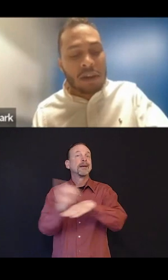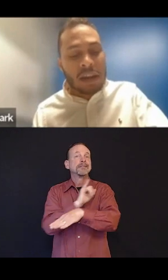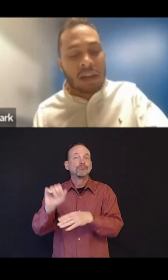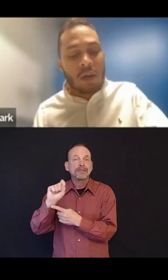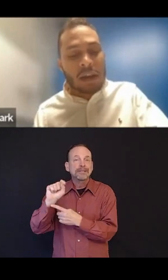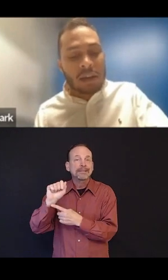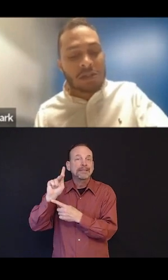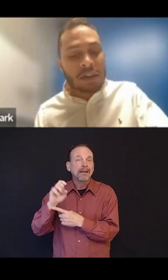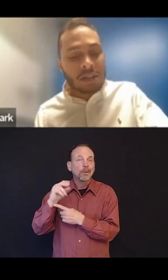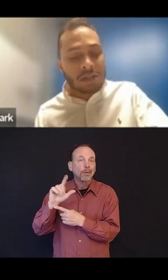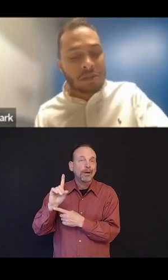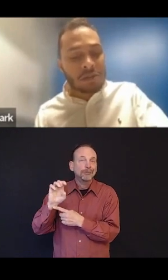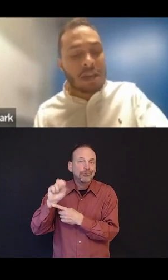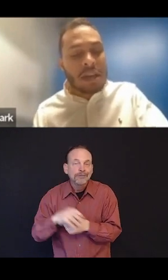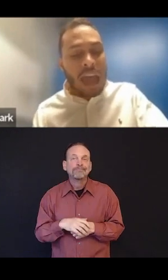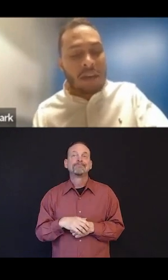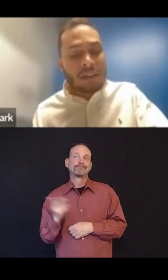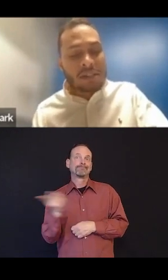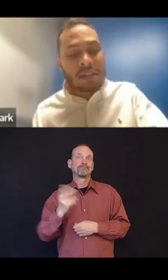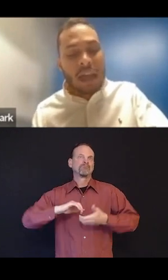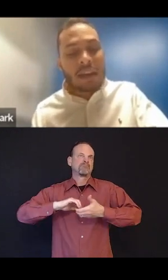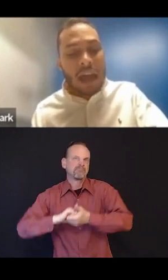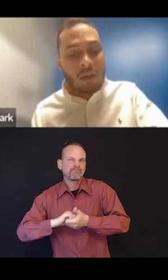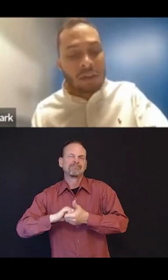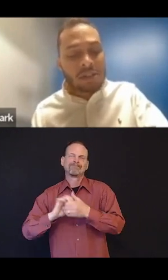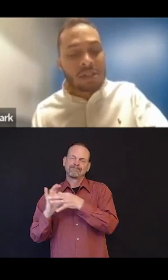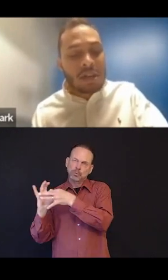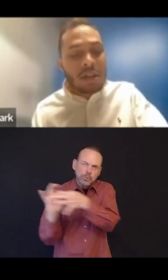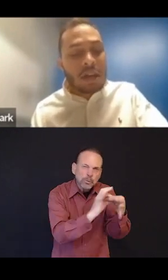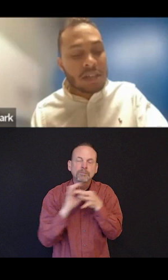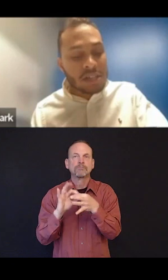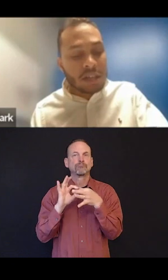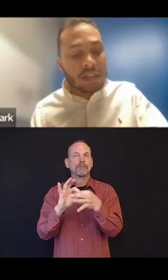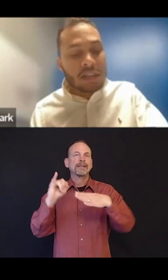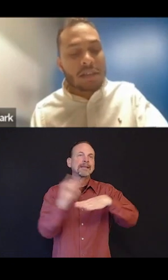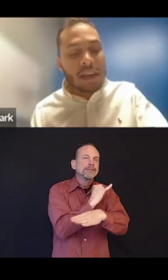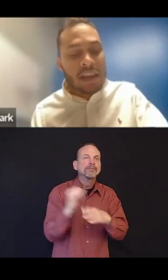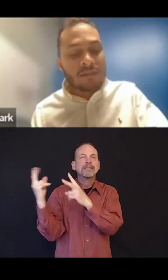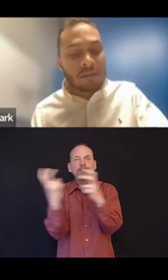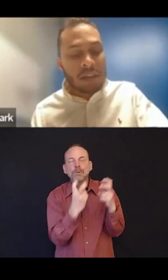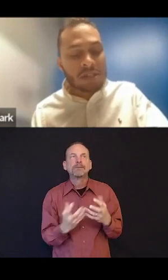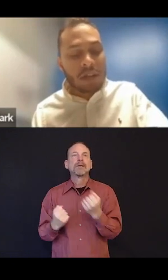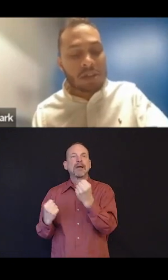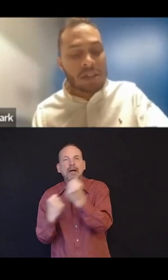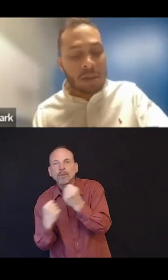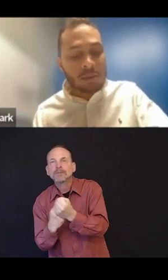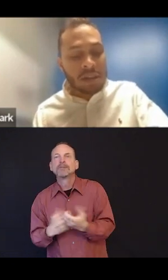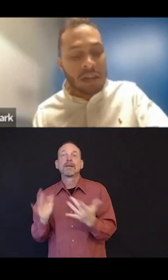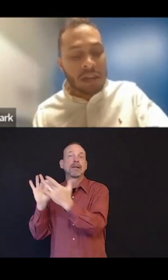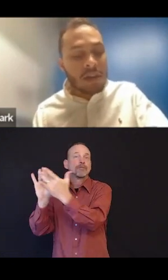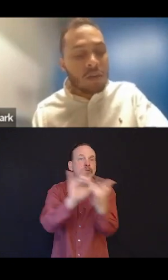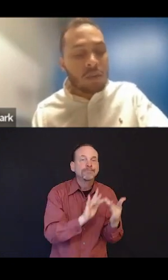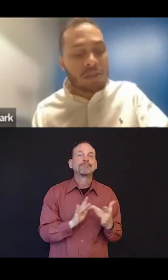substantively coordinating on industry issues, advocacy, and outreach. Additionally, the NAS Foundation launched